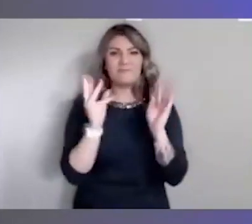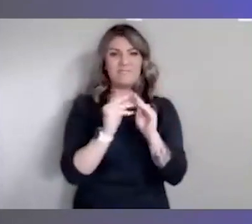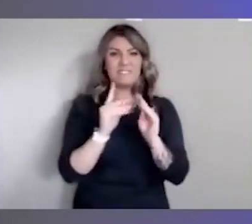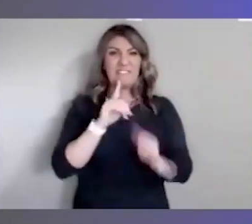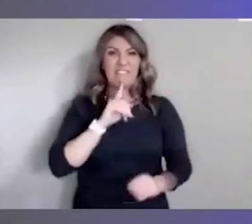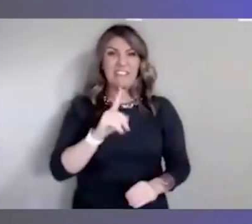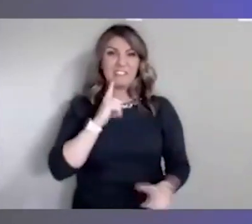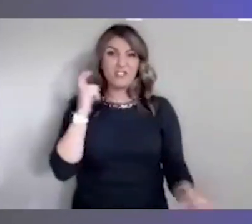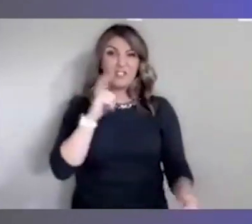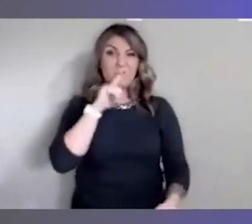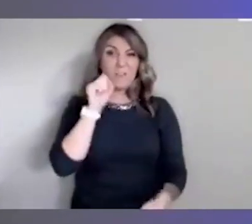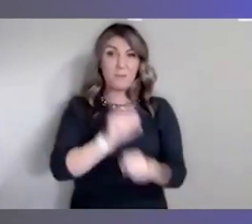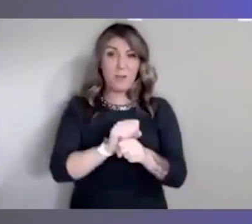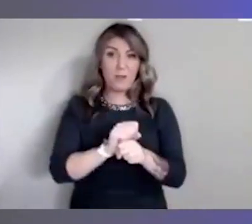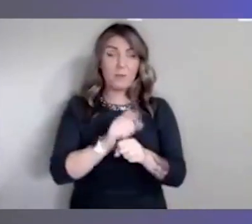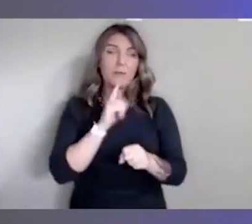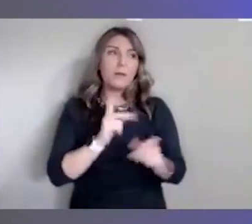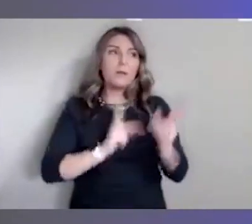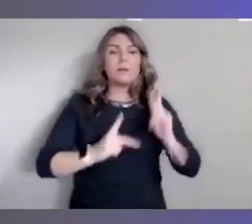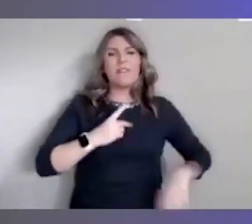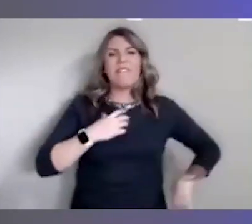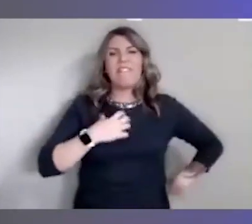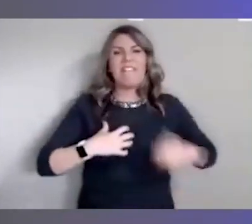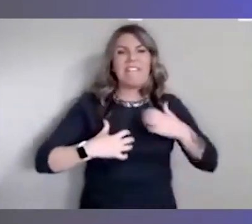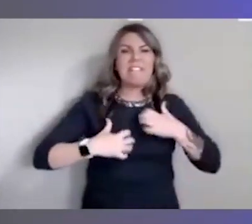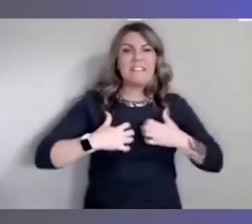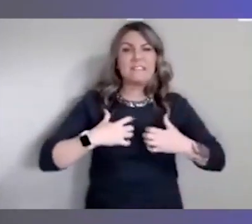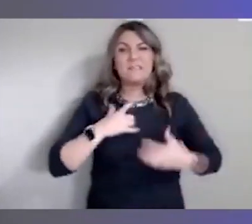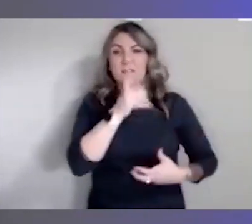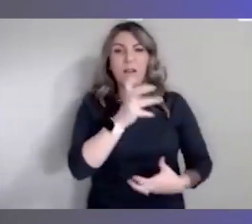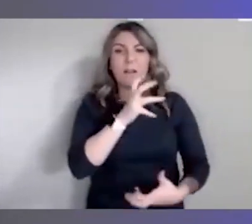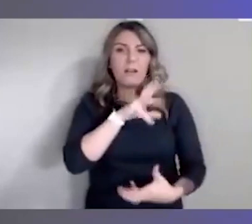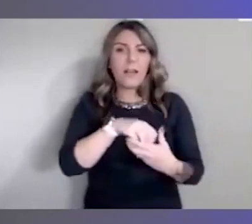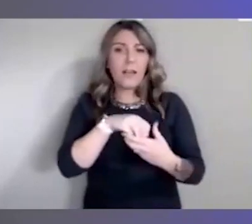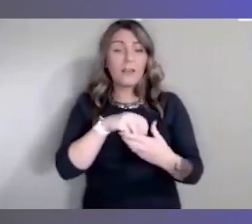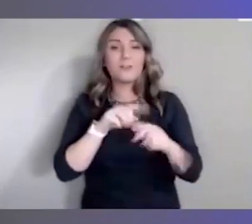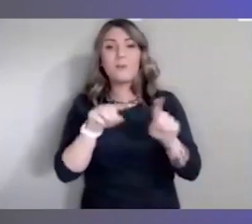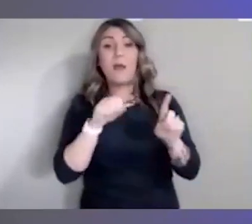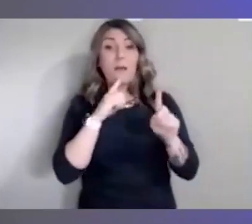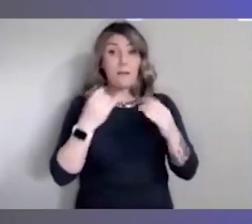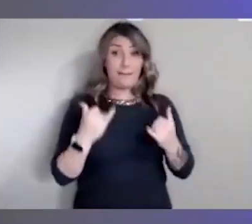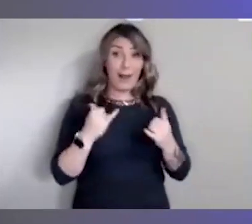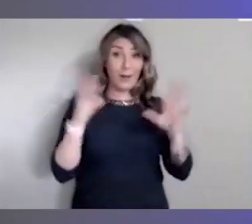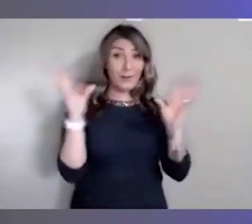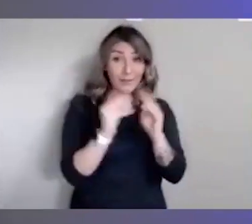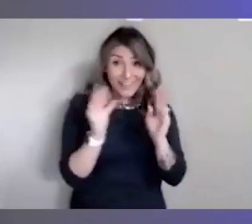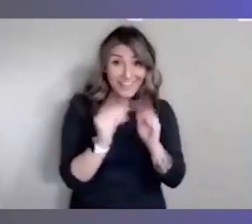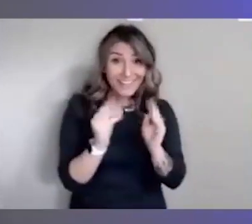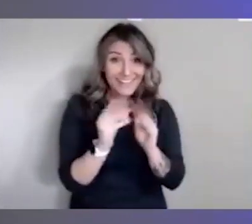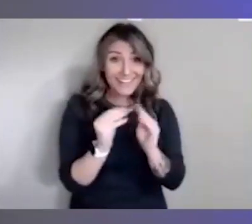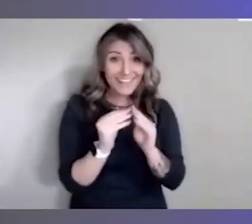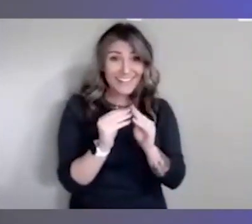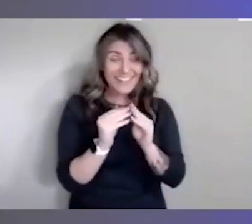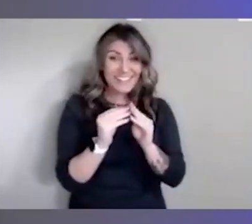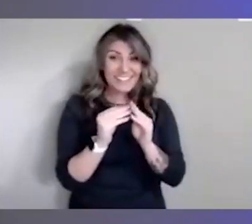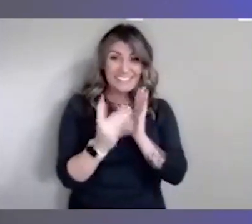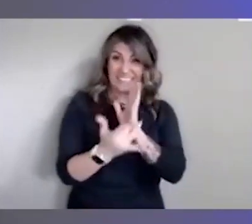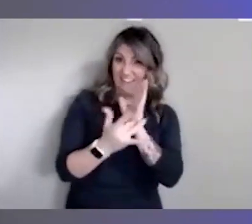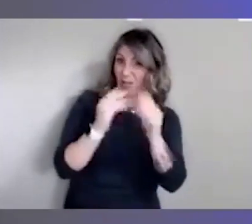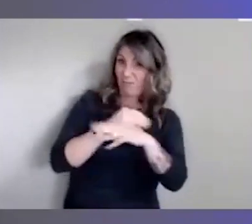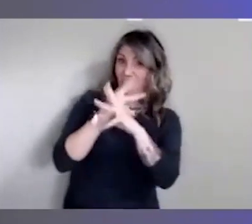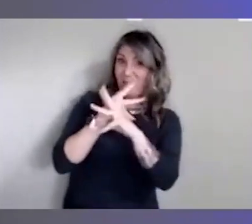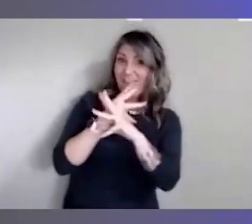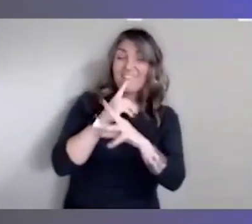so I think it discourages people from getting engaged. Well, now that we can do Zoom meetings, it means more people can log